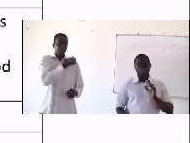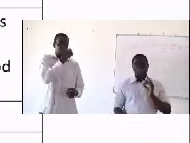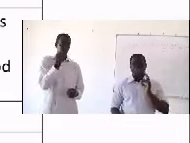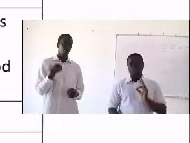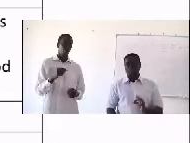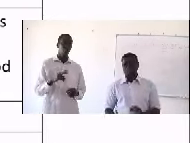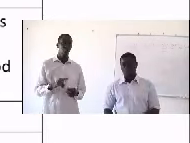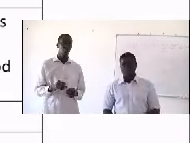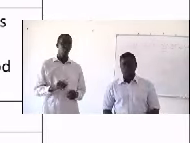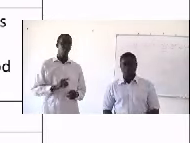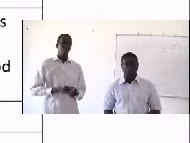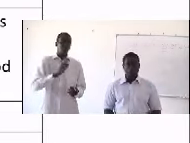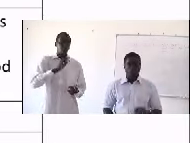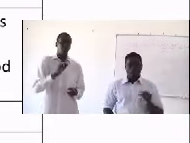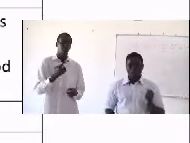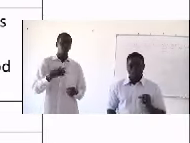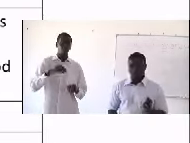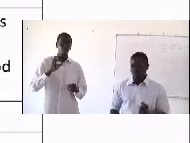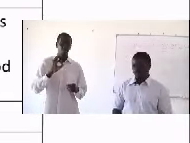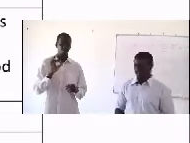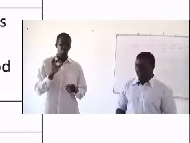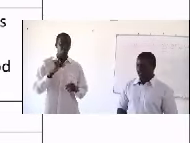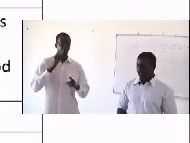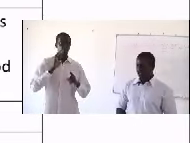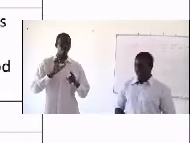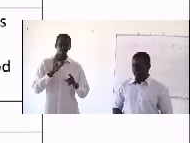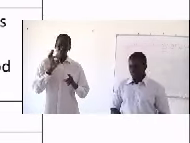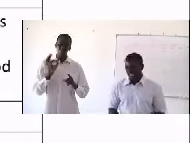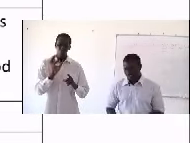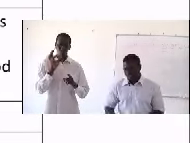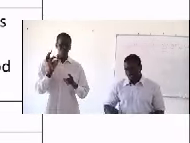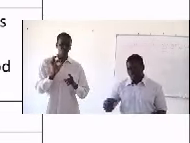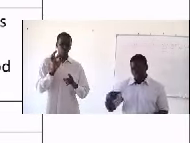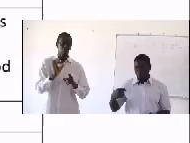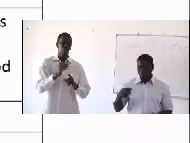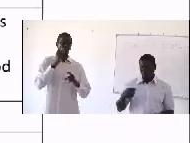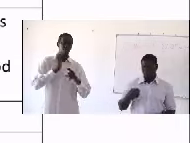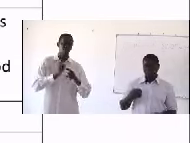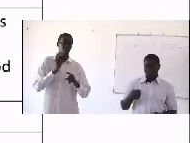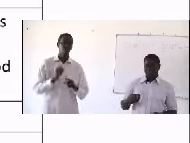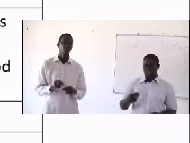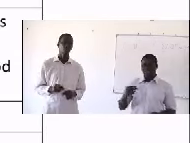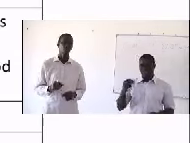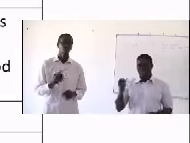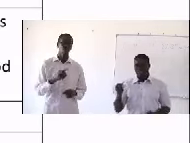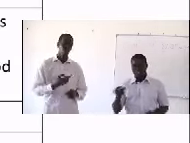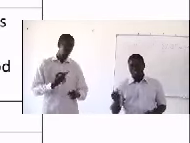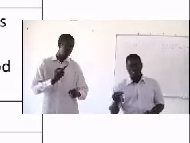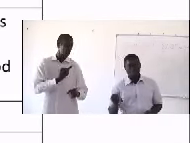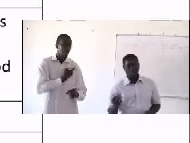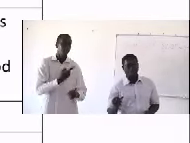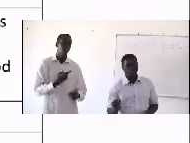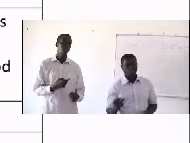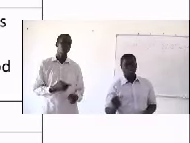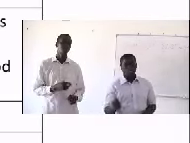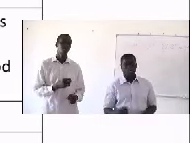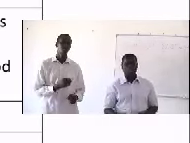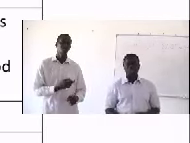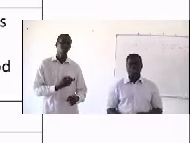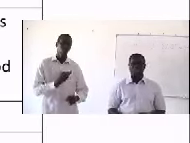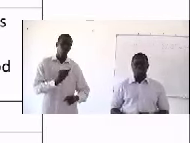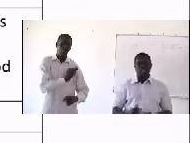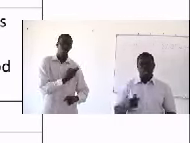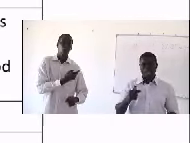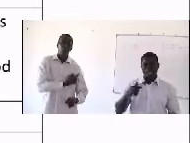is fast, very, very quick. Like, for instance, somebody pricked me. In that twinkle of